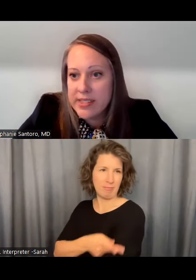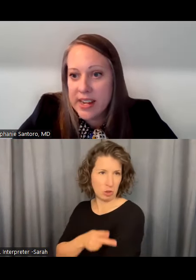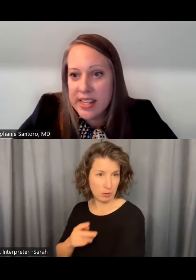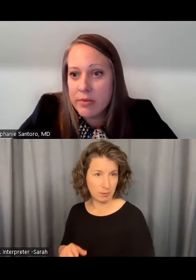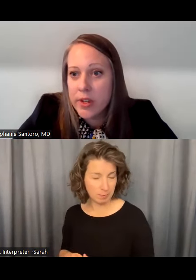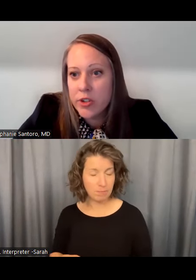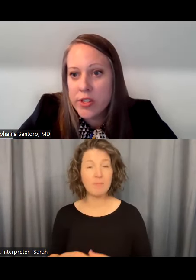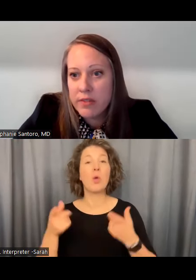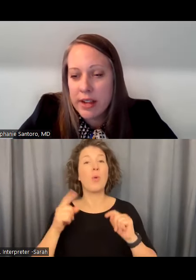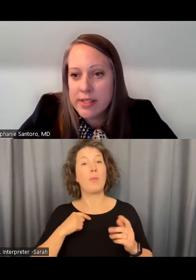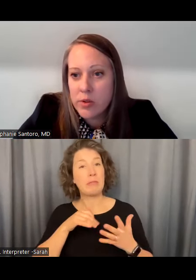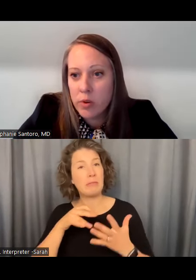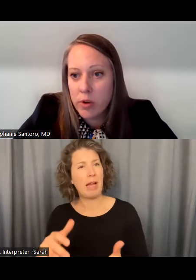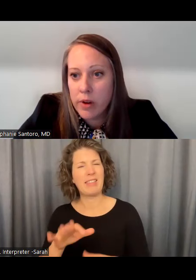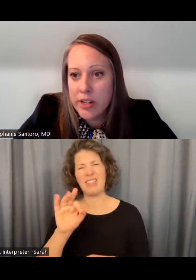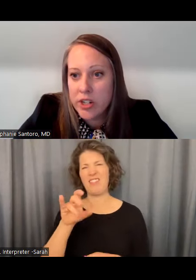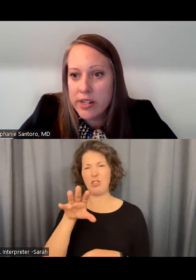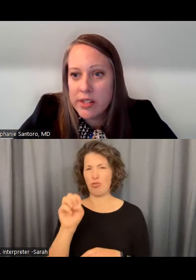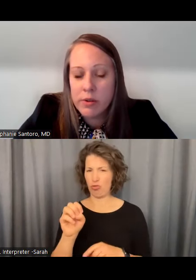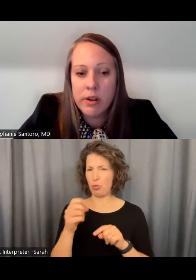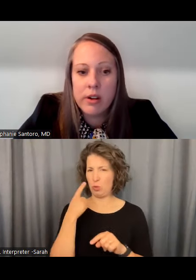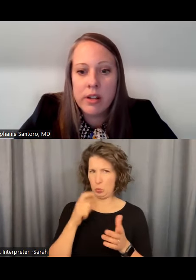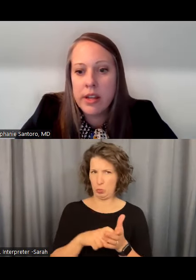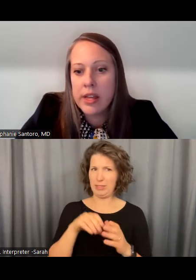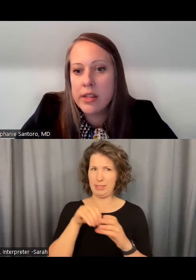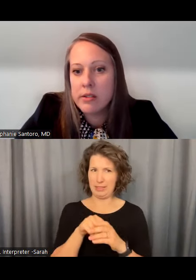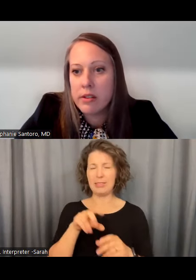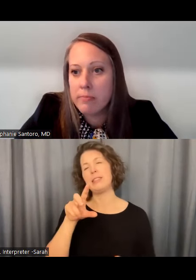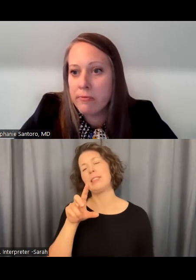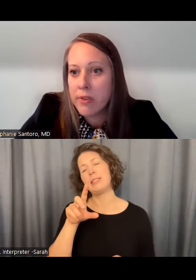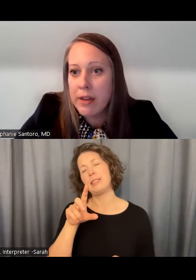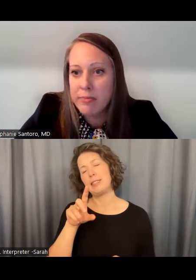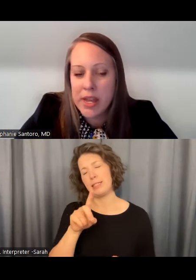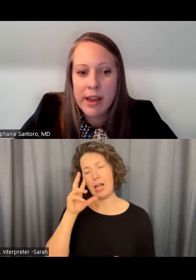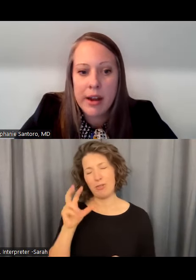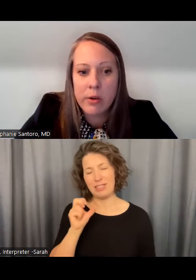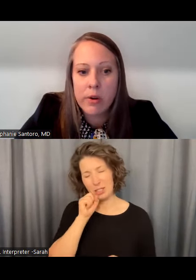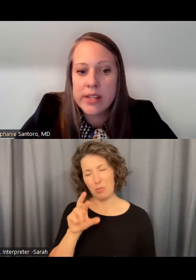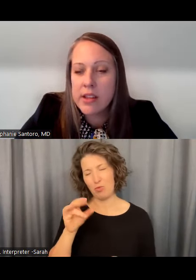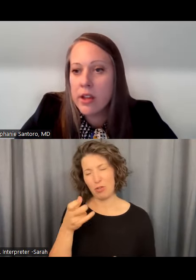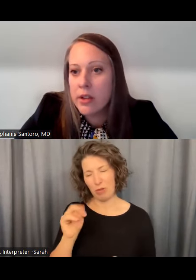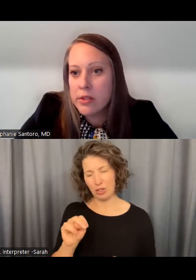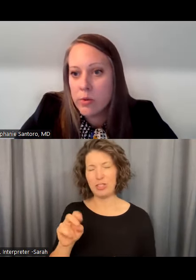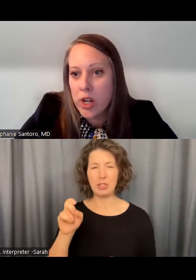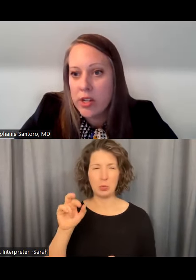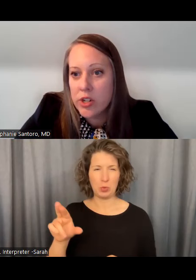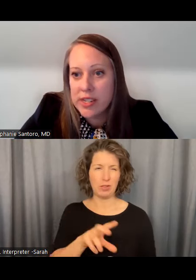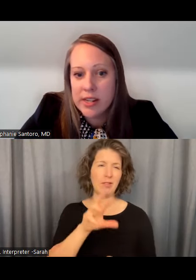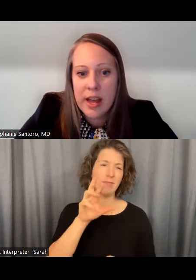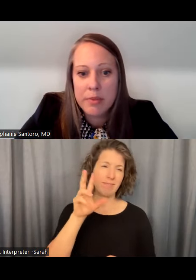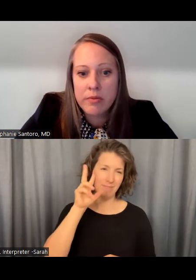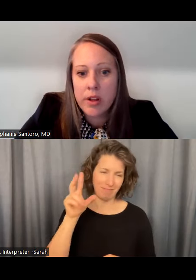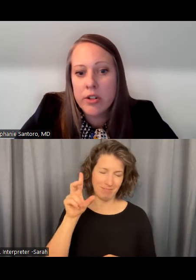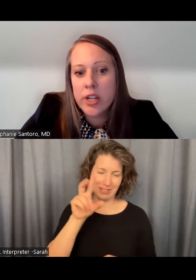We studied the features of Down syndrome regression disorder, and these are the 5 main categories. So changes